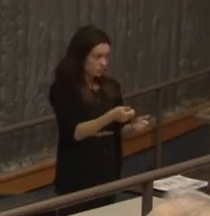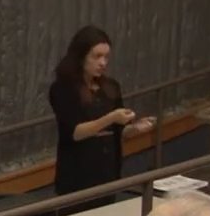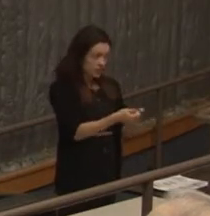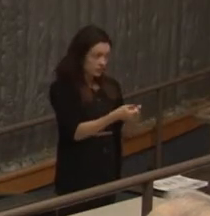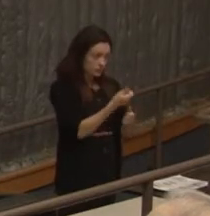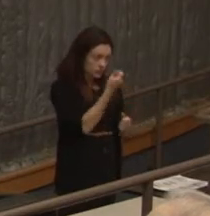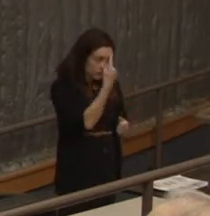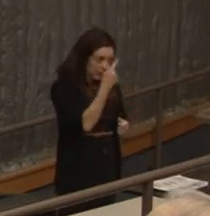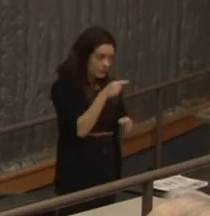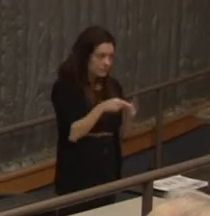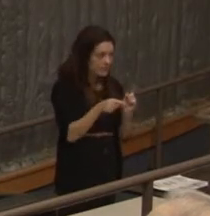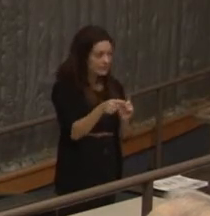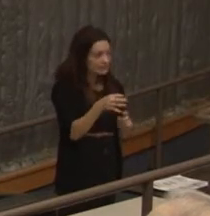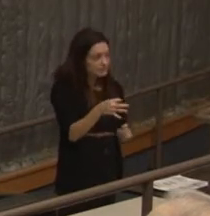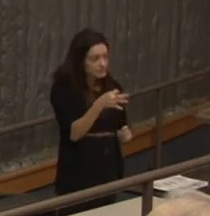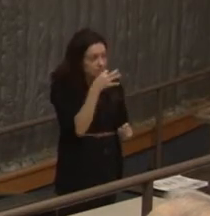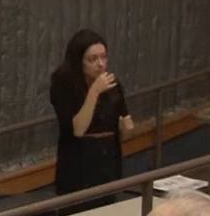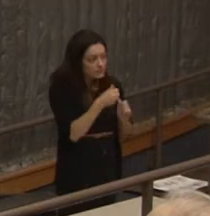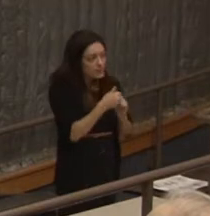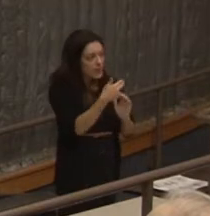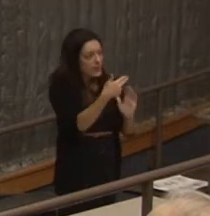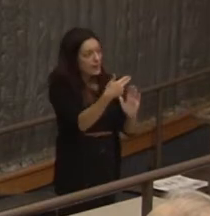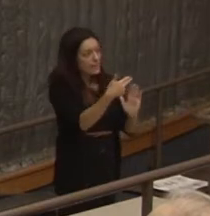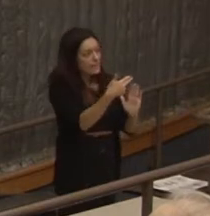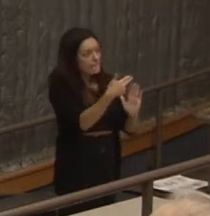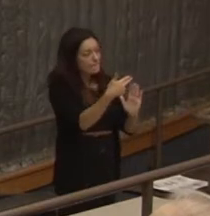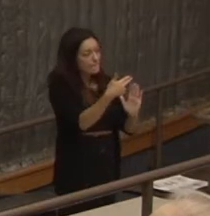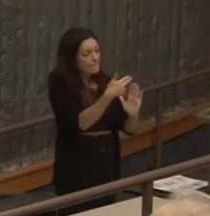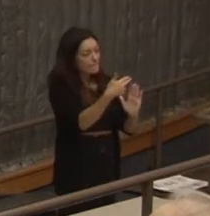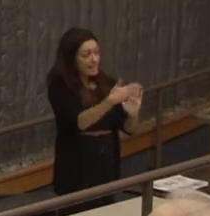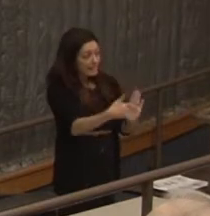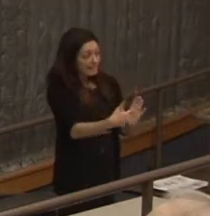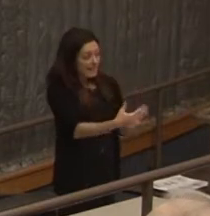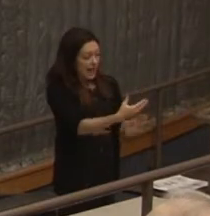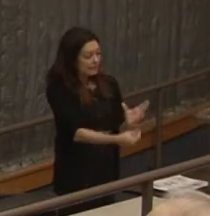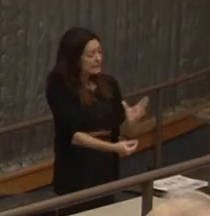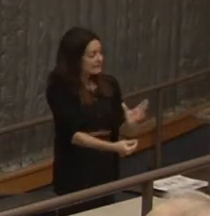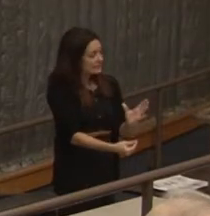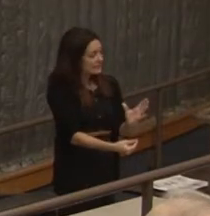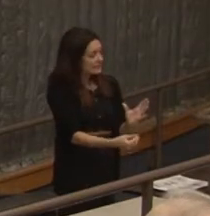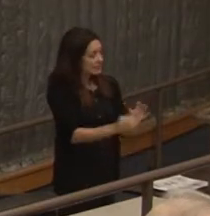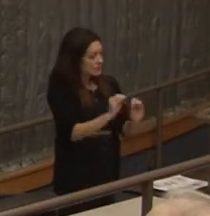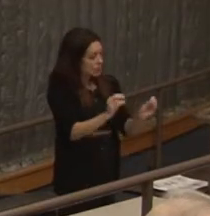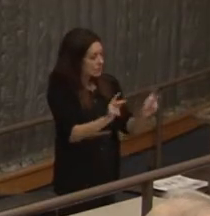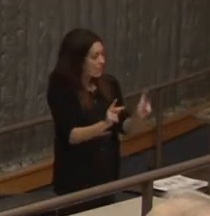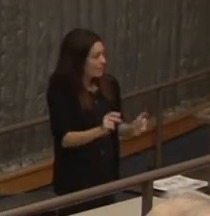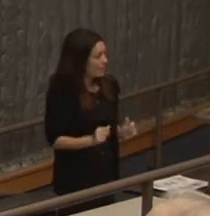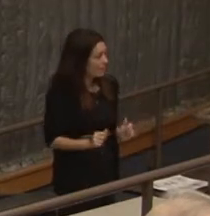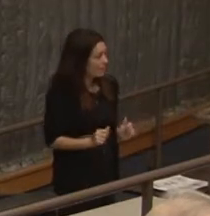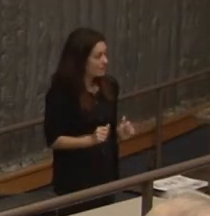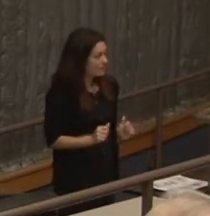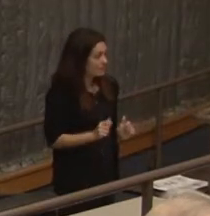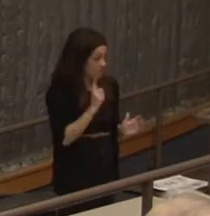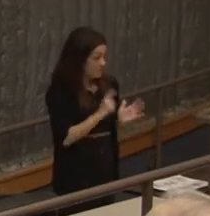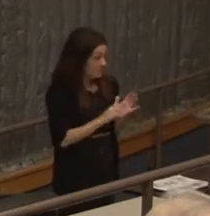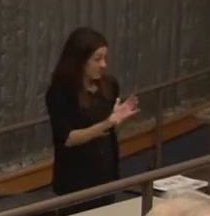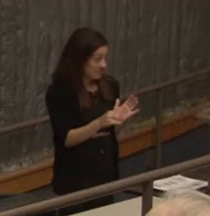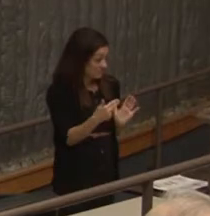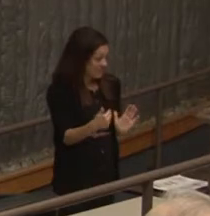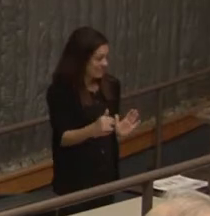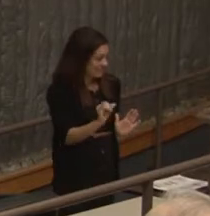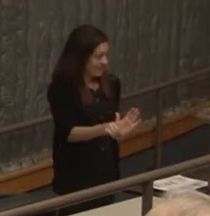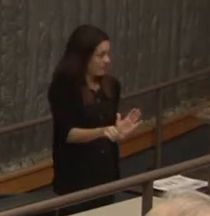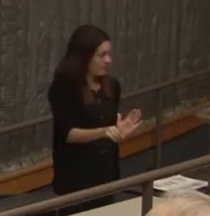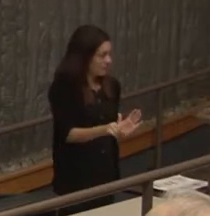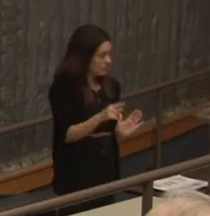understand, painting the presence of absence. There are no people. Where are the people? You have to ask yourself,